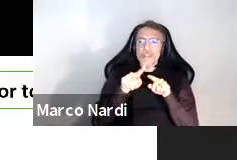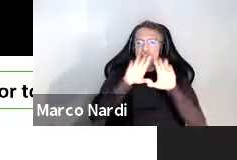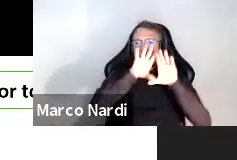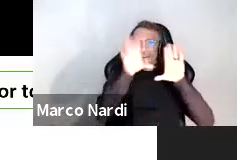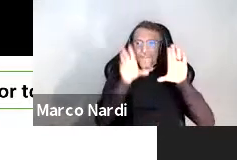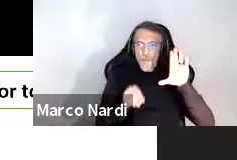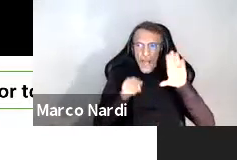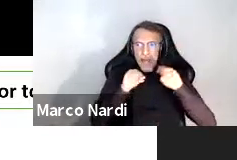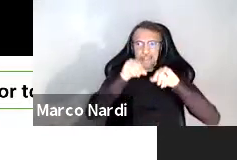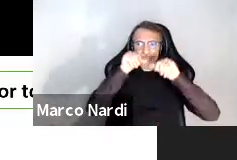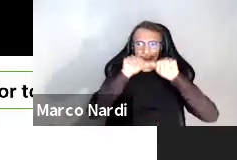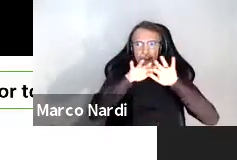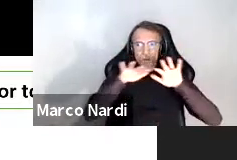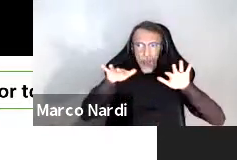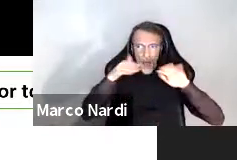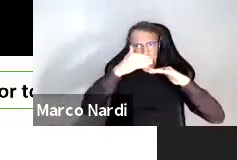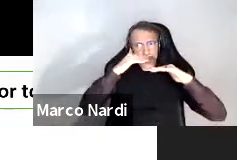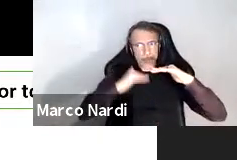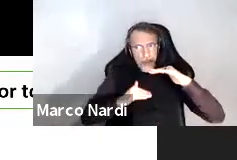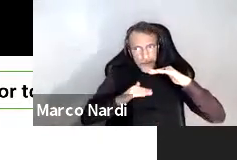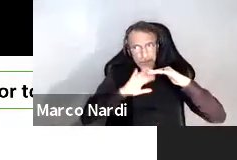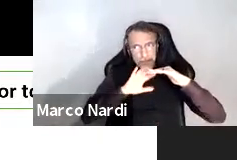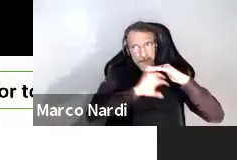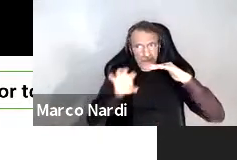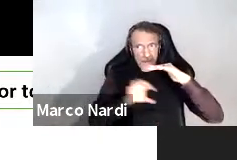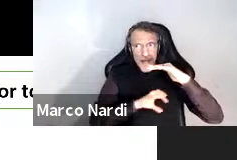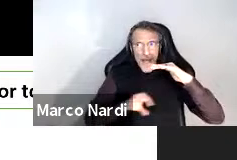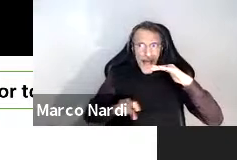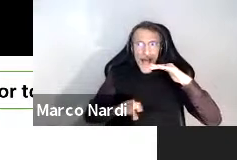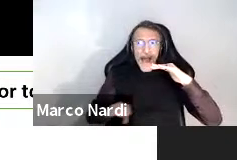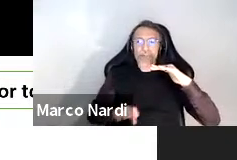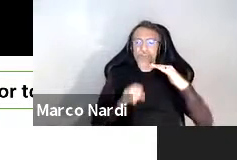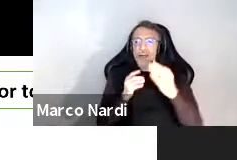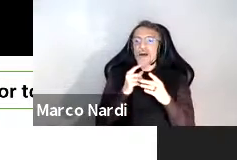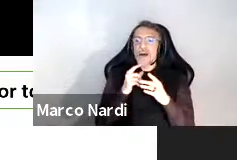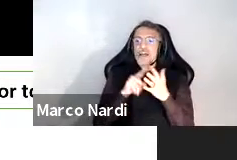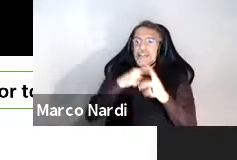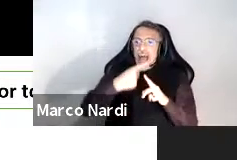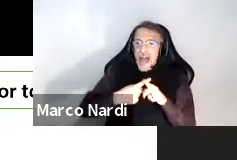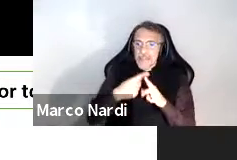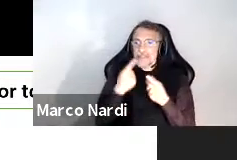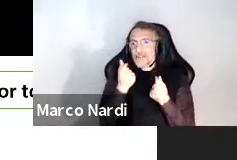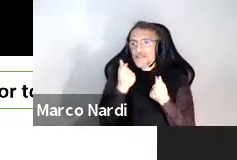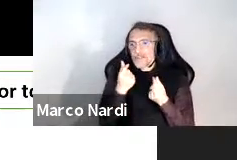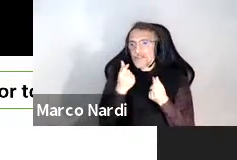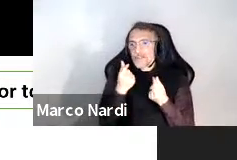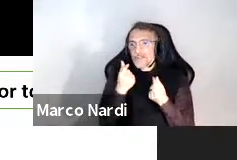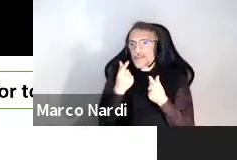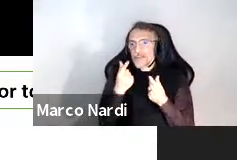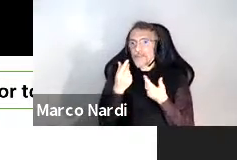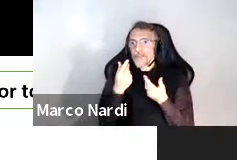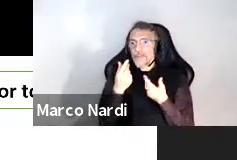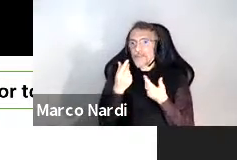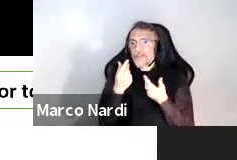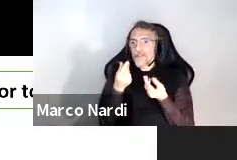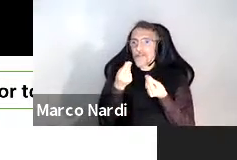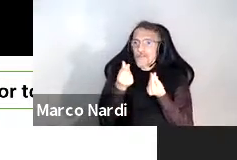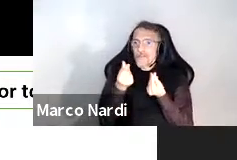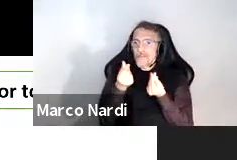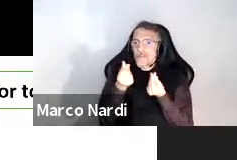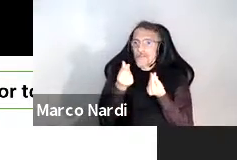very limited fiscal space. And then of course, as Andres presented in